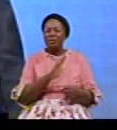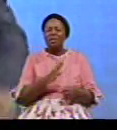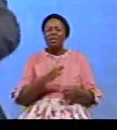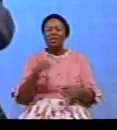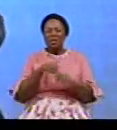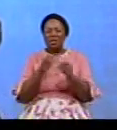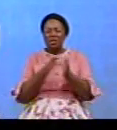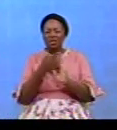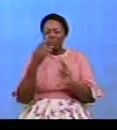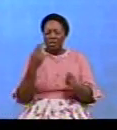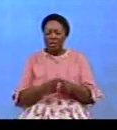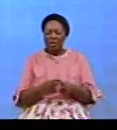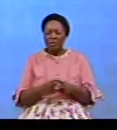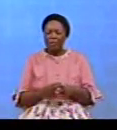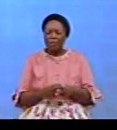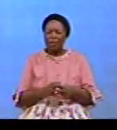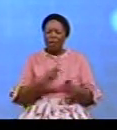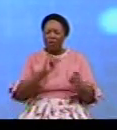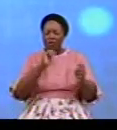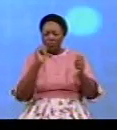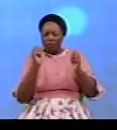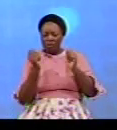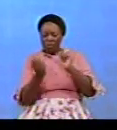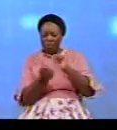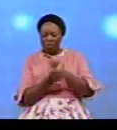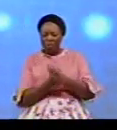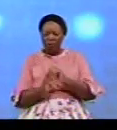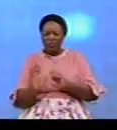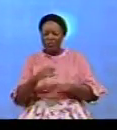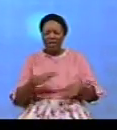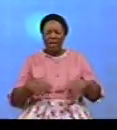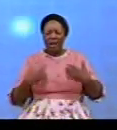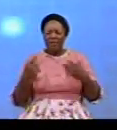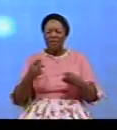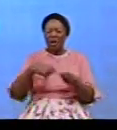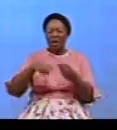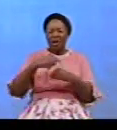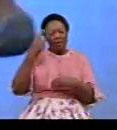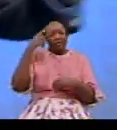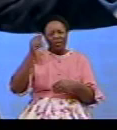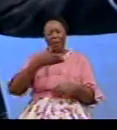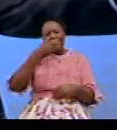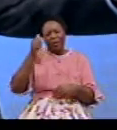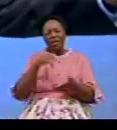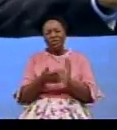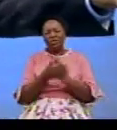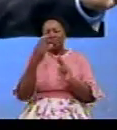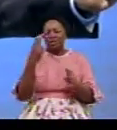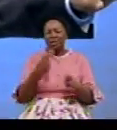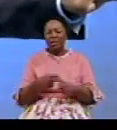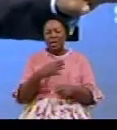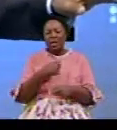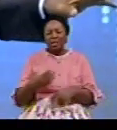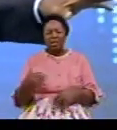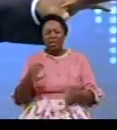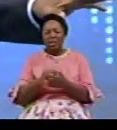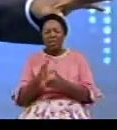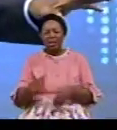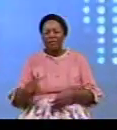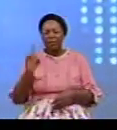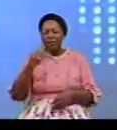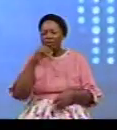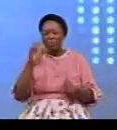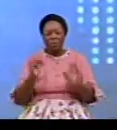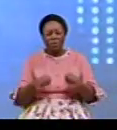congratulations. Name. Our counselors, please let's get to everywhere for the better. and the things we will have some almost